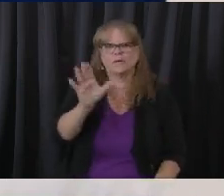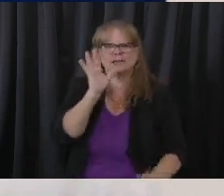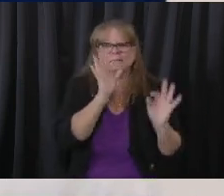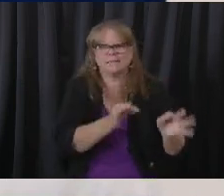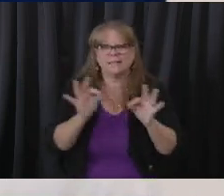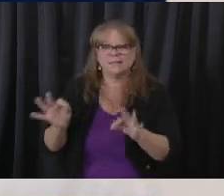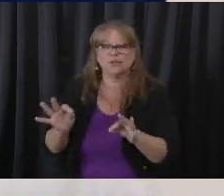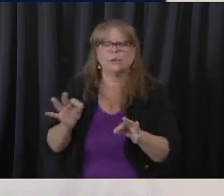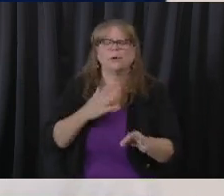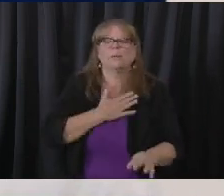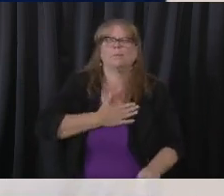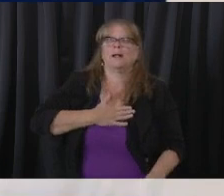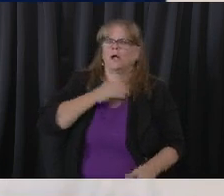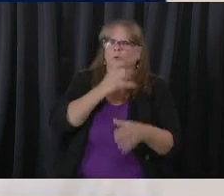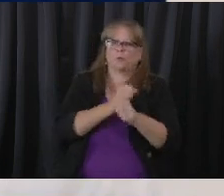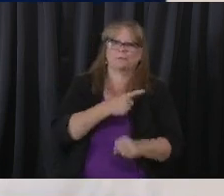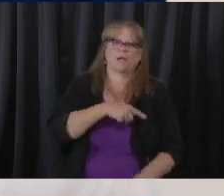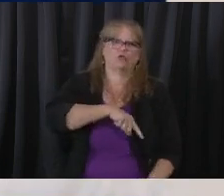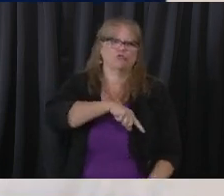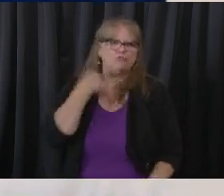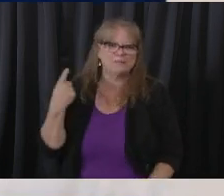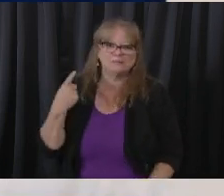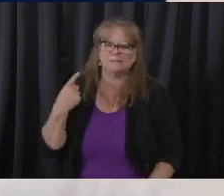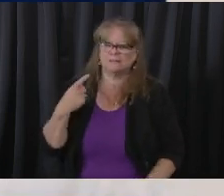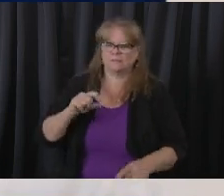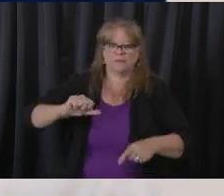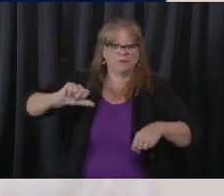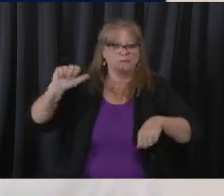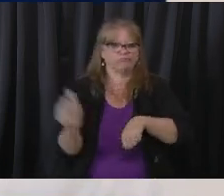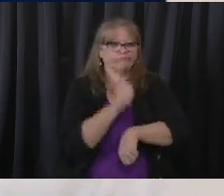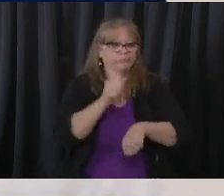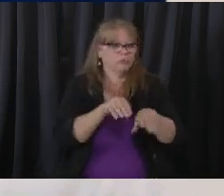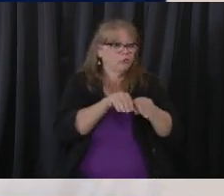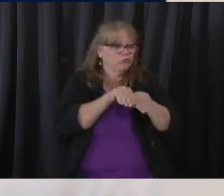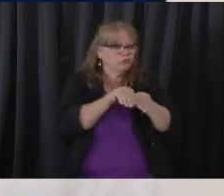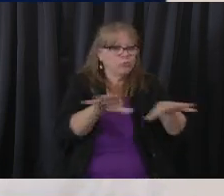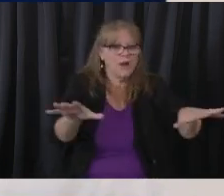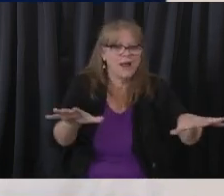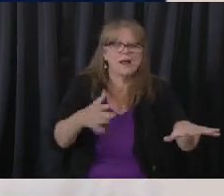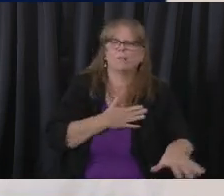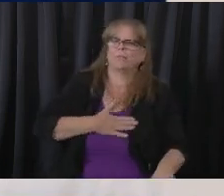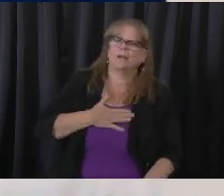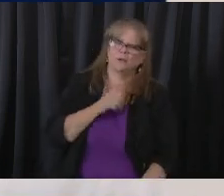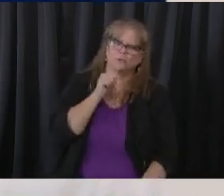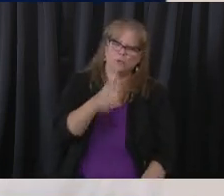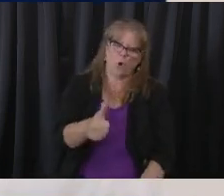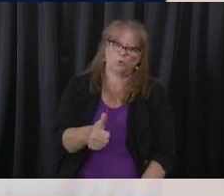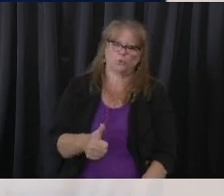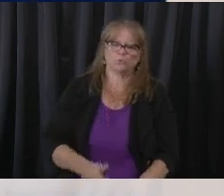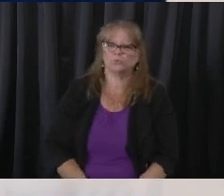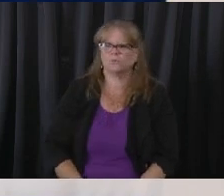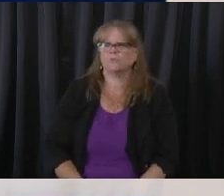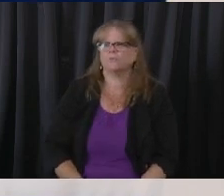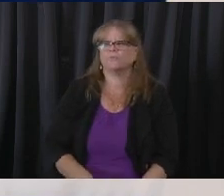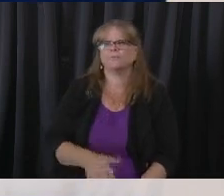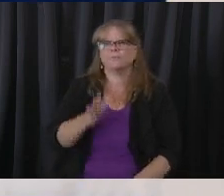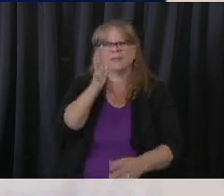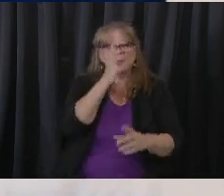dangerous. It could be a super spreader event. That's what, it would not just be dangerous to you and your family, but dangerous to the rest of us as